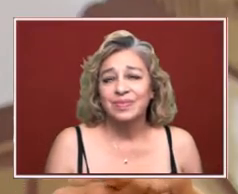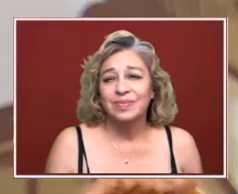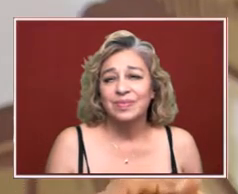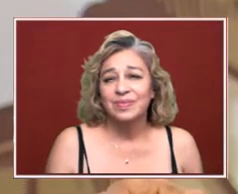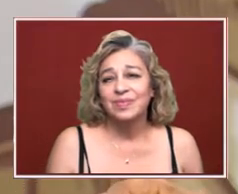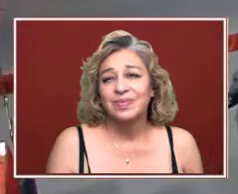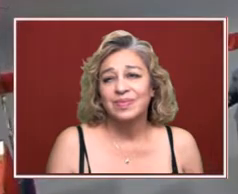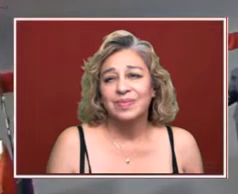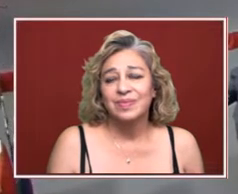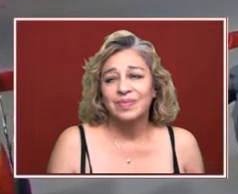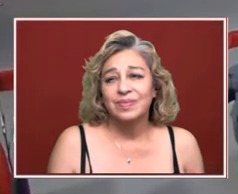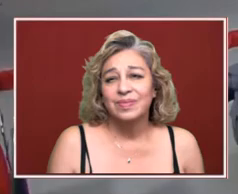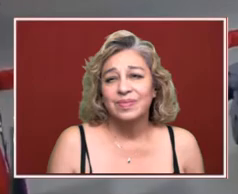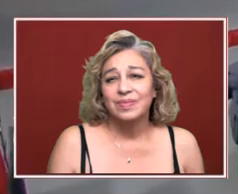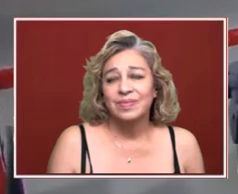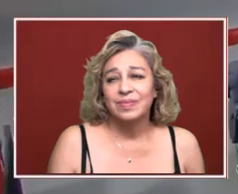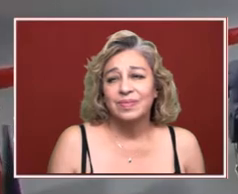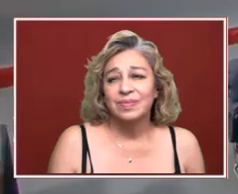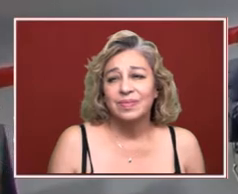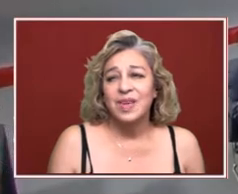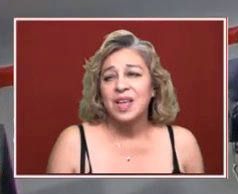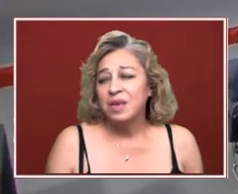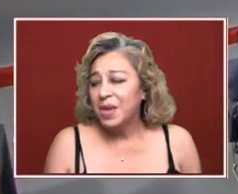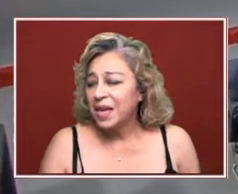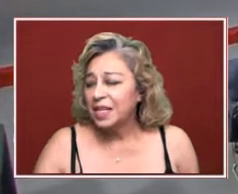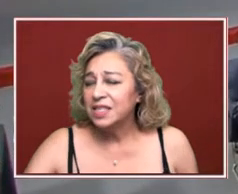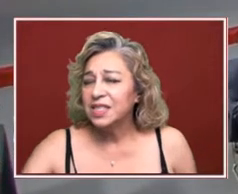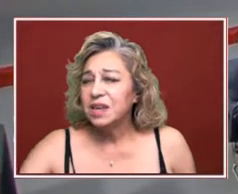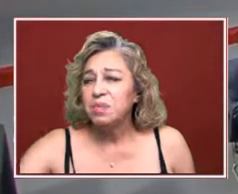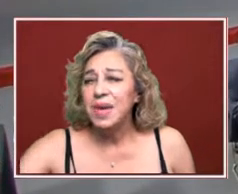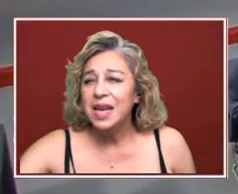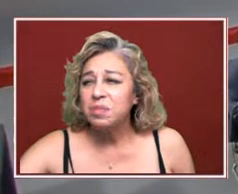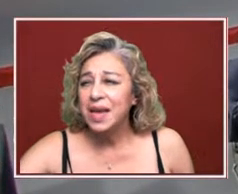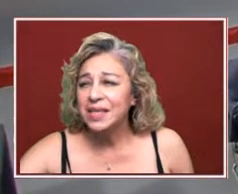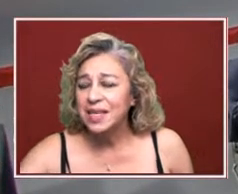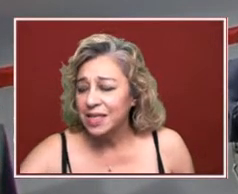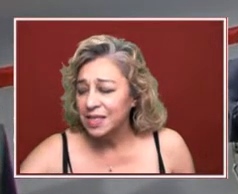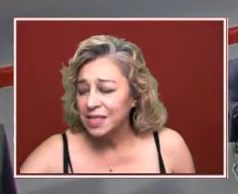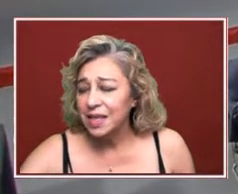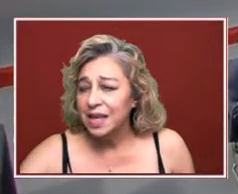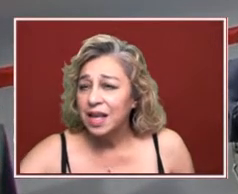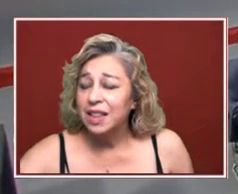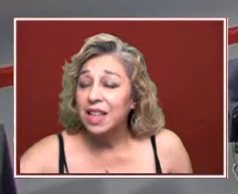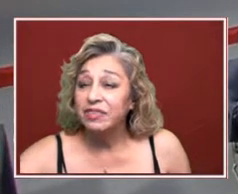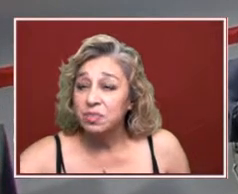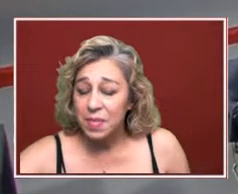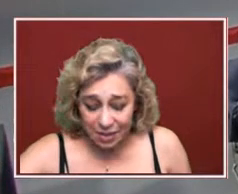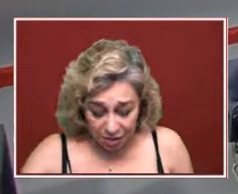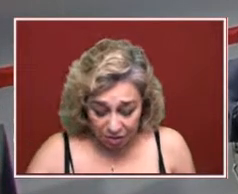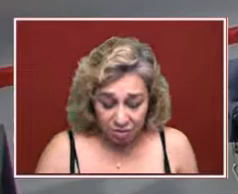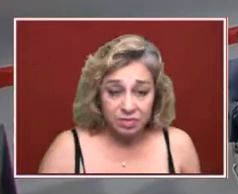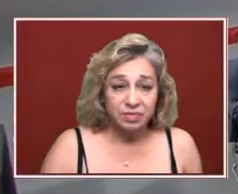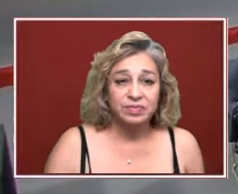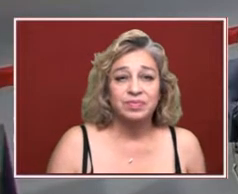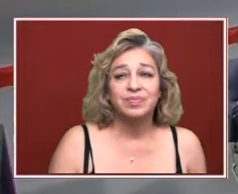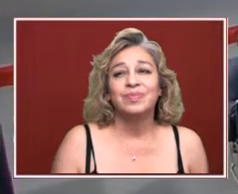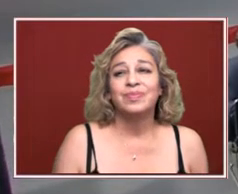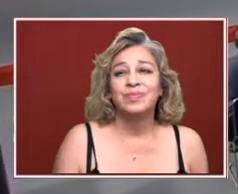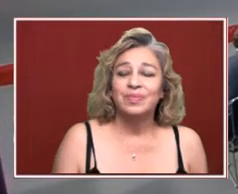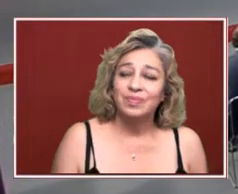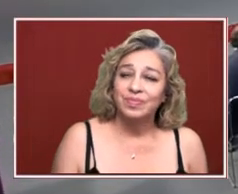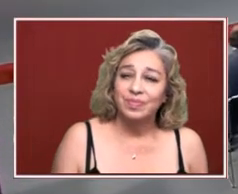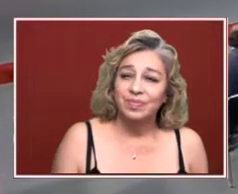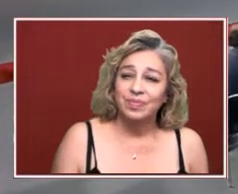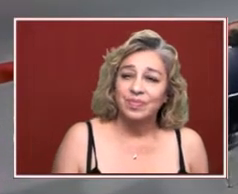fueron muchos mexicanos. Because many Mexicans left Mexico.